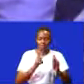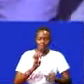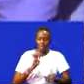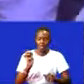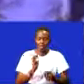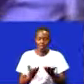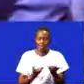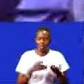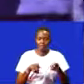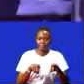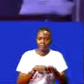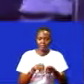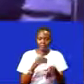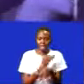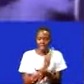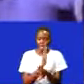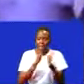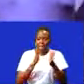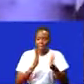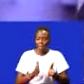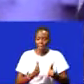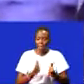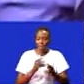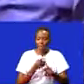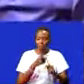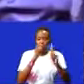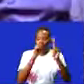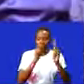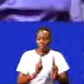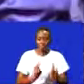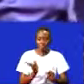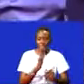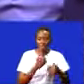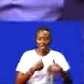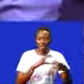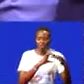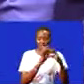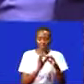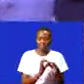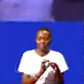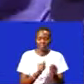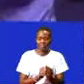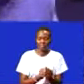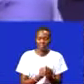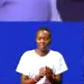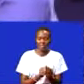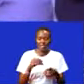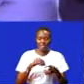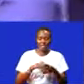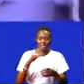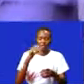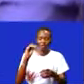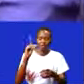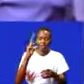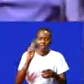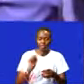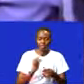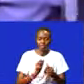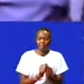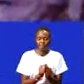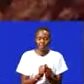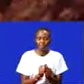East, kama bende negi kayo jopiny mag Kisumu mondore ure. Kendo bede achiel e duond buch